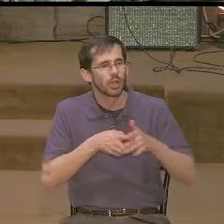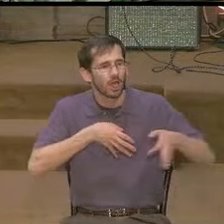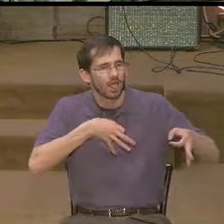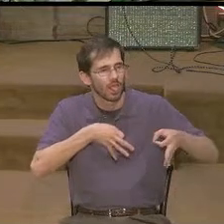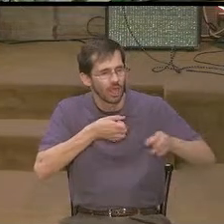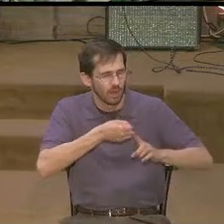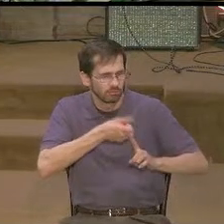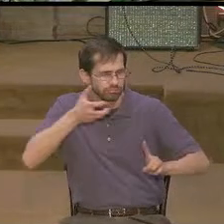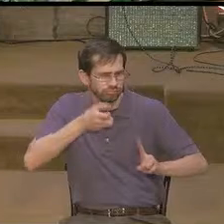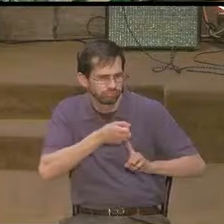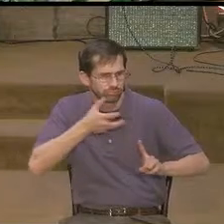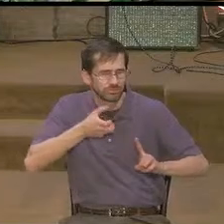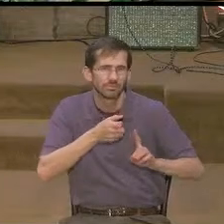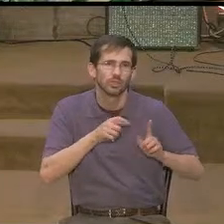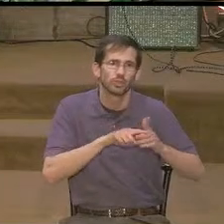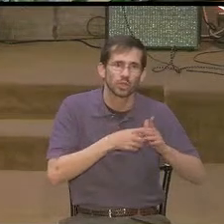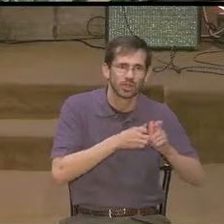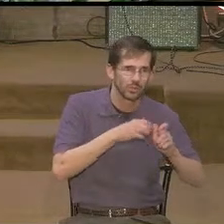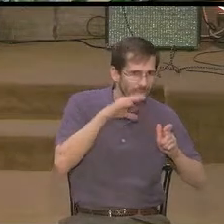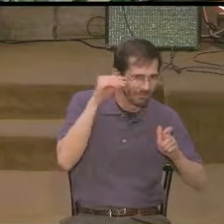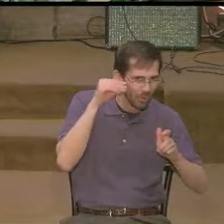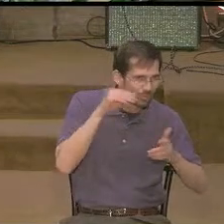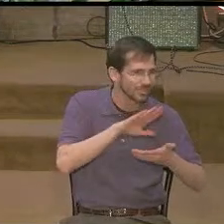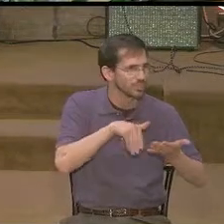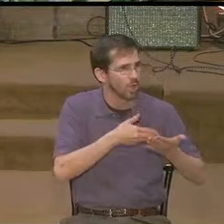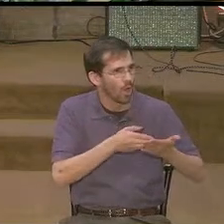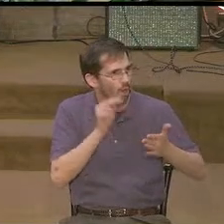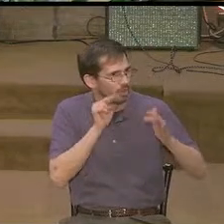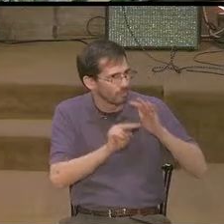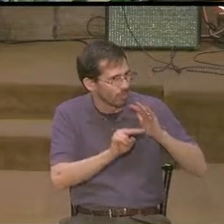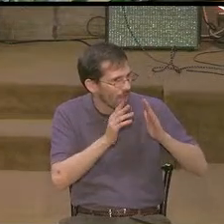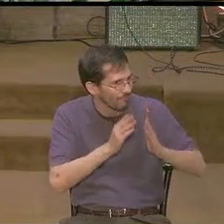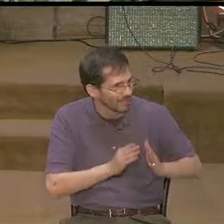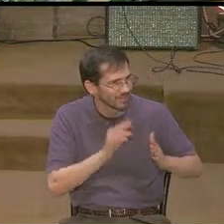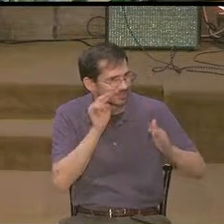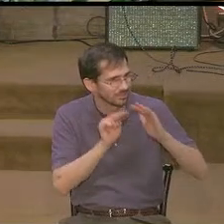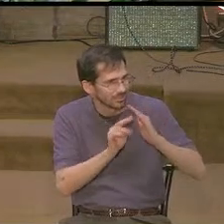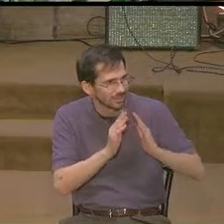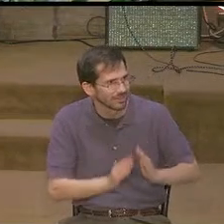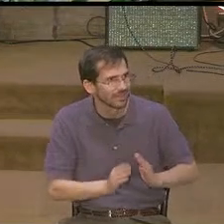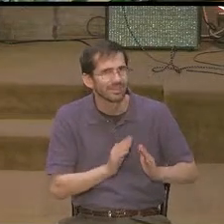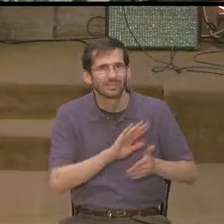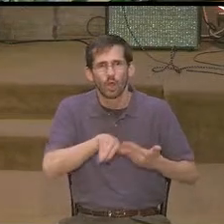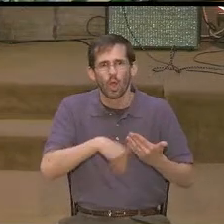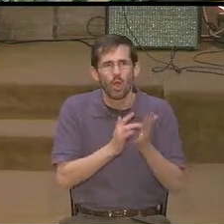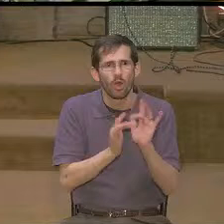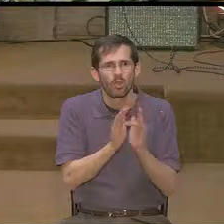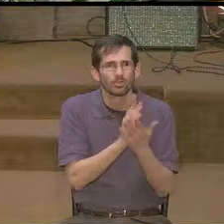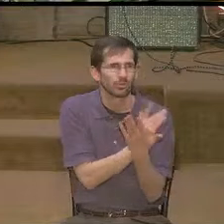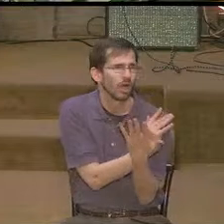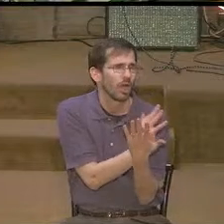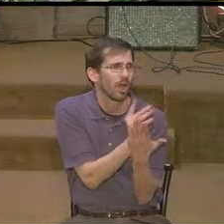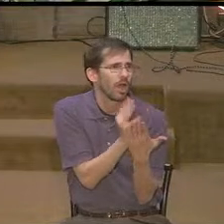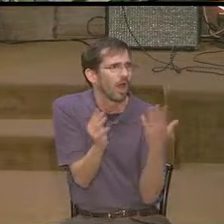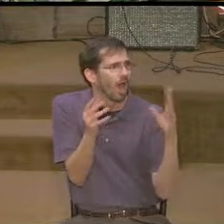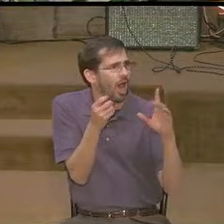he expounded to them in all the scriptures the things concerning who,